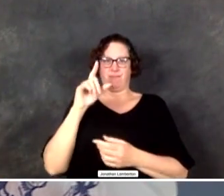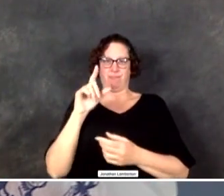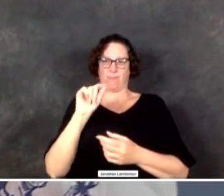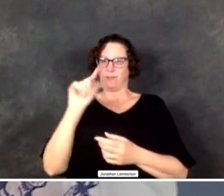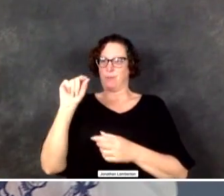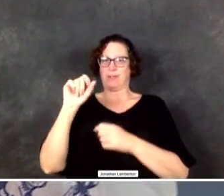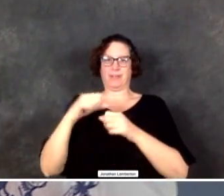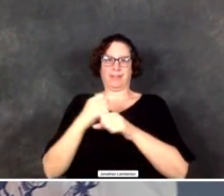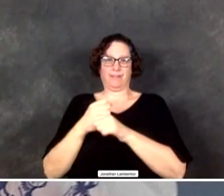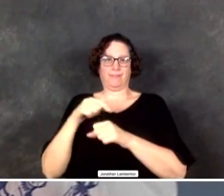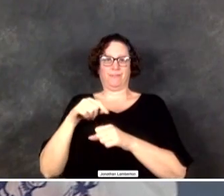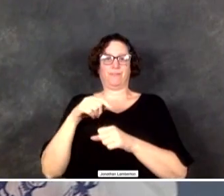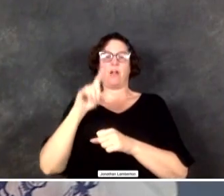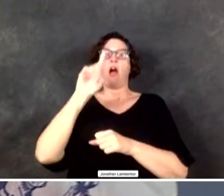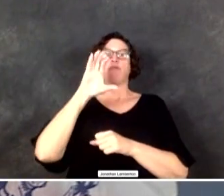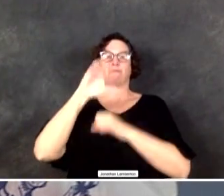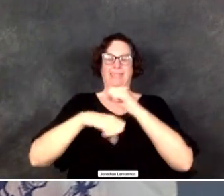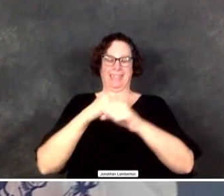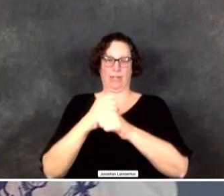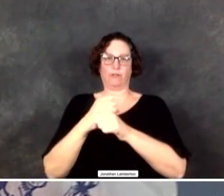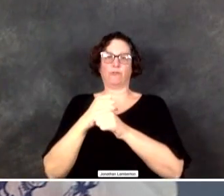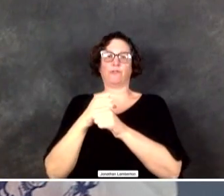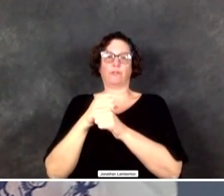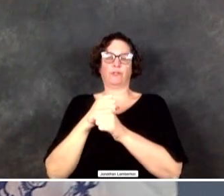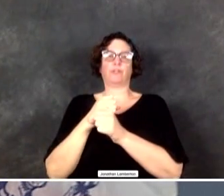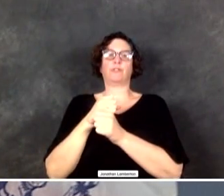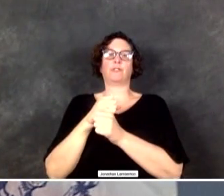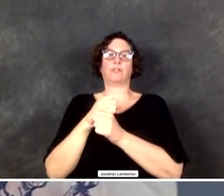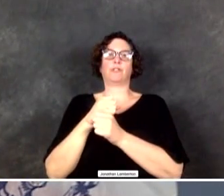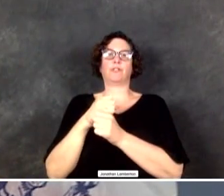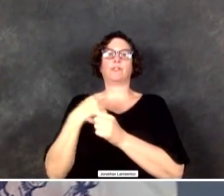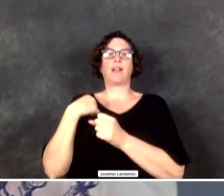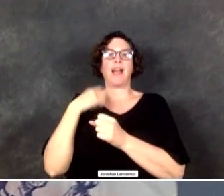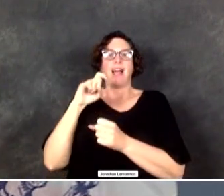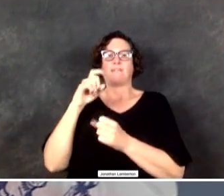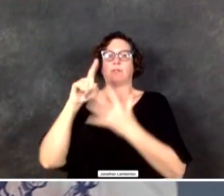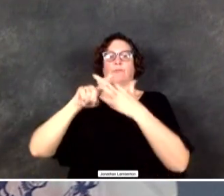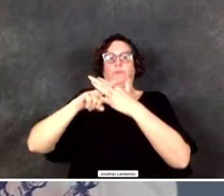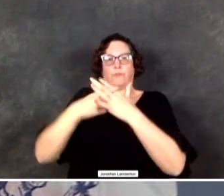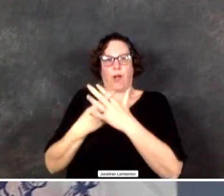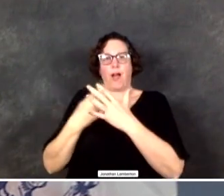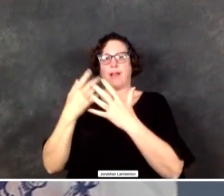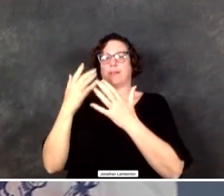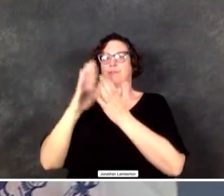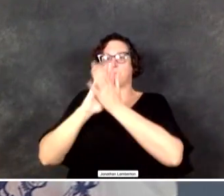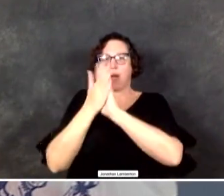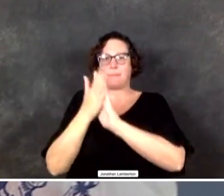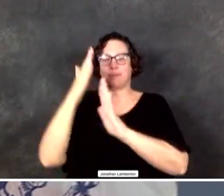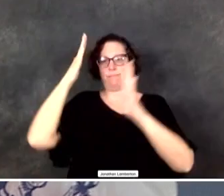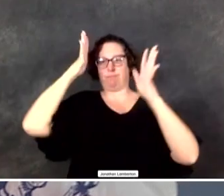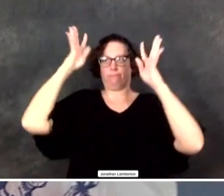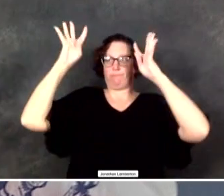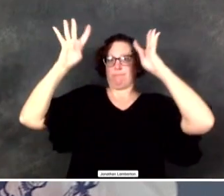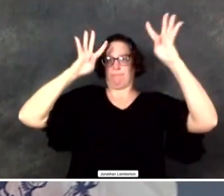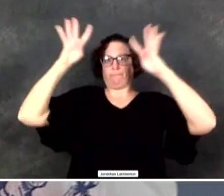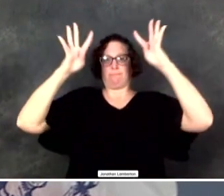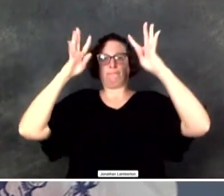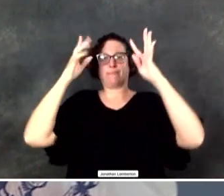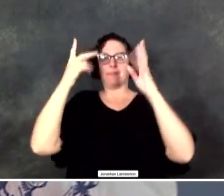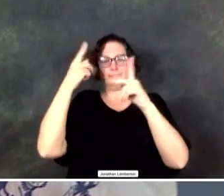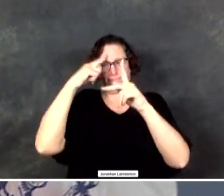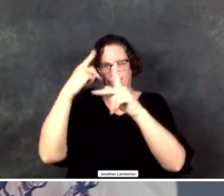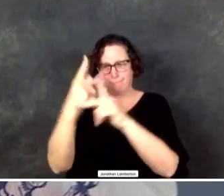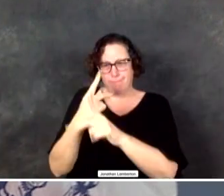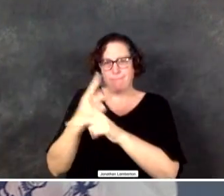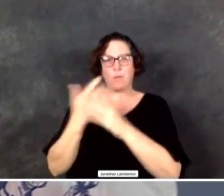strategic, because the last thing we want to see is a lot of young people who were literally well down the road to their plans to go